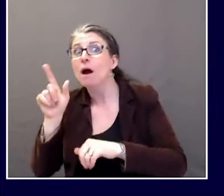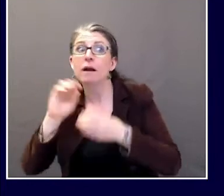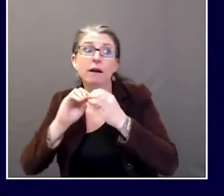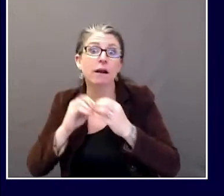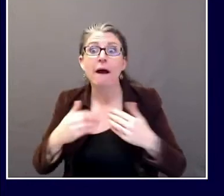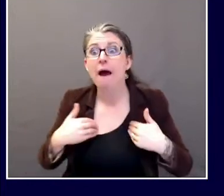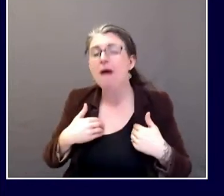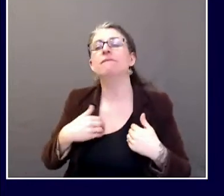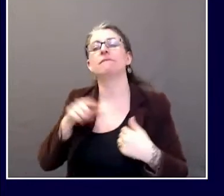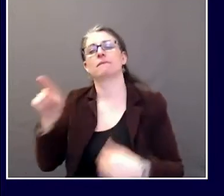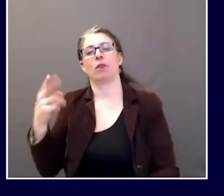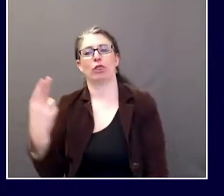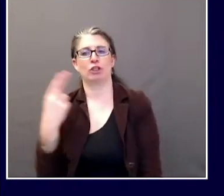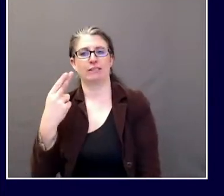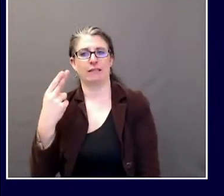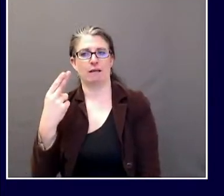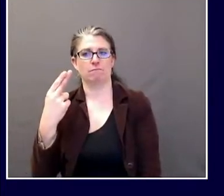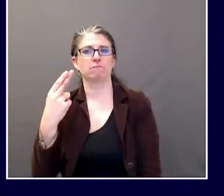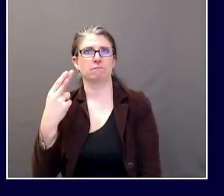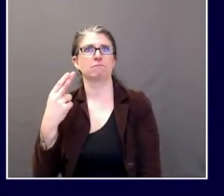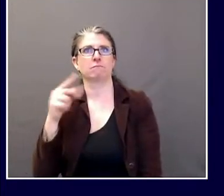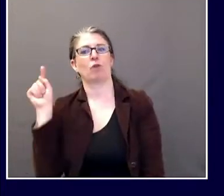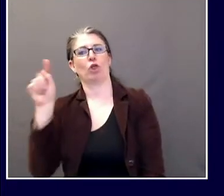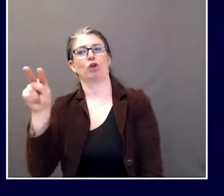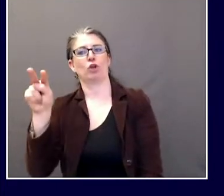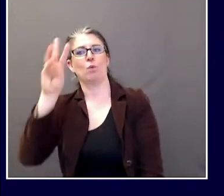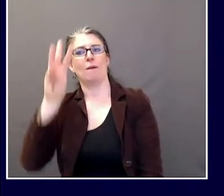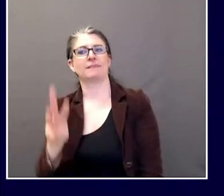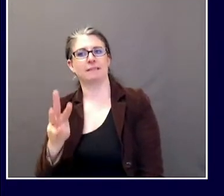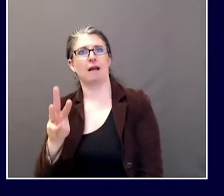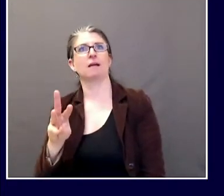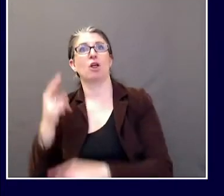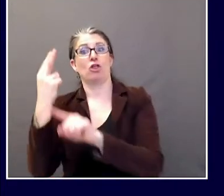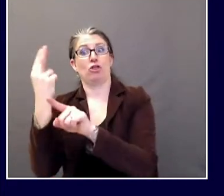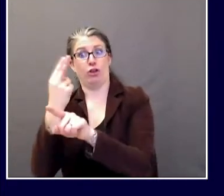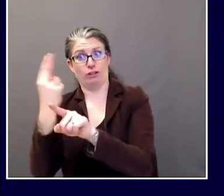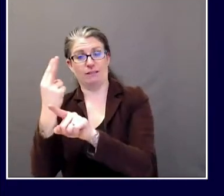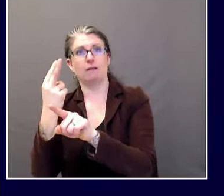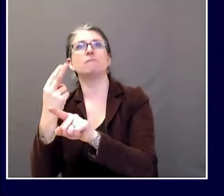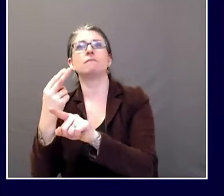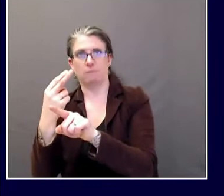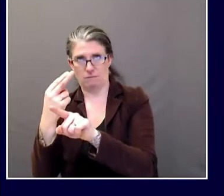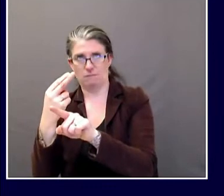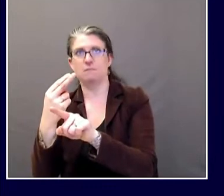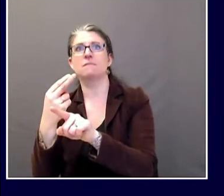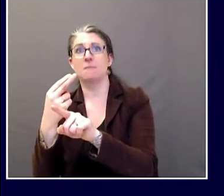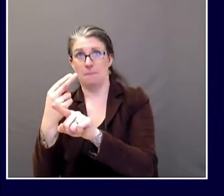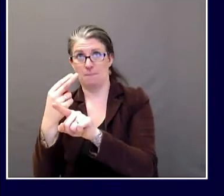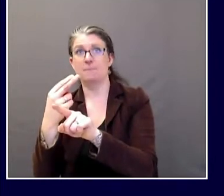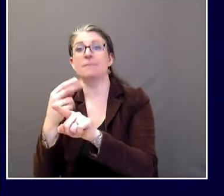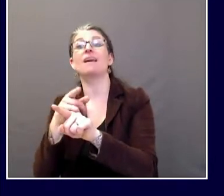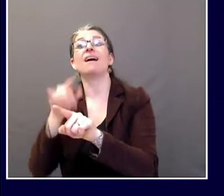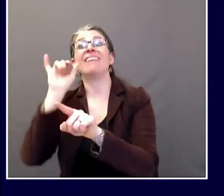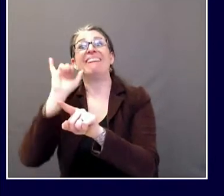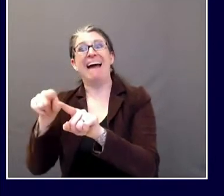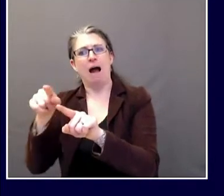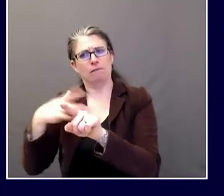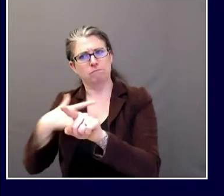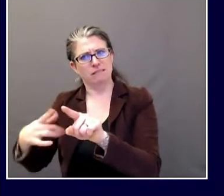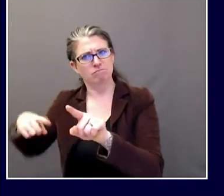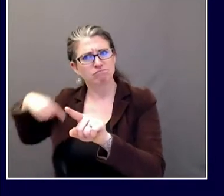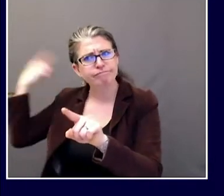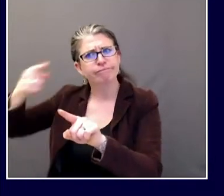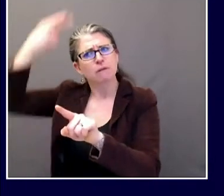between vaccines, vaccinators, and patients, we move doses around. Indeed, just over the weekend, we started